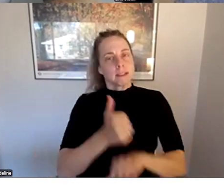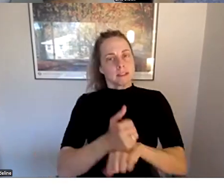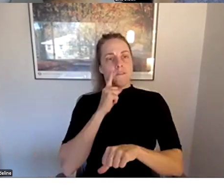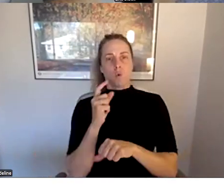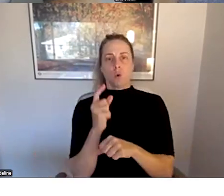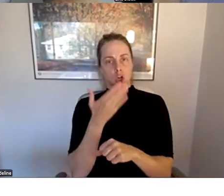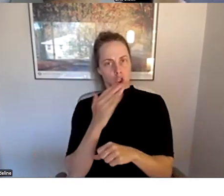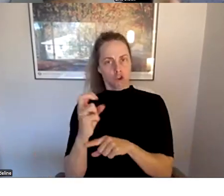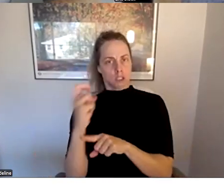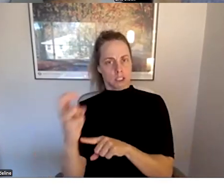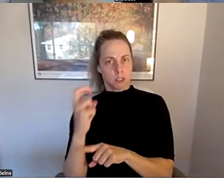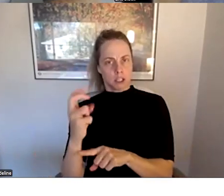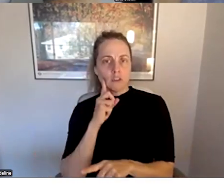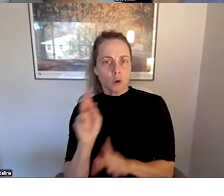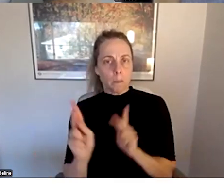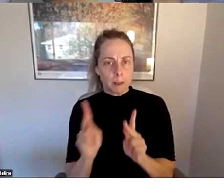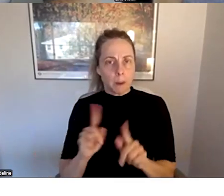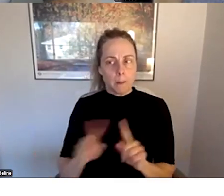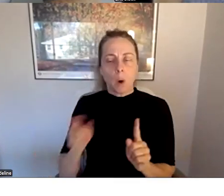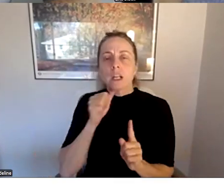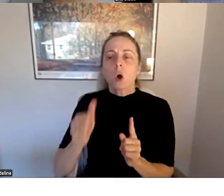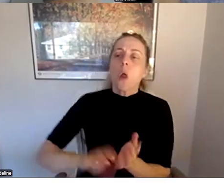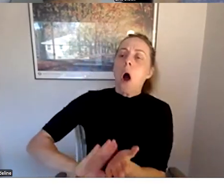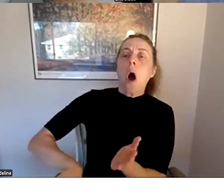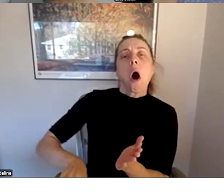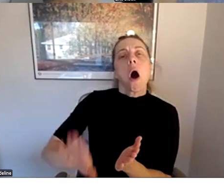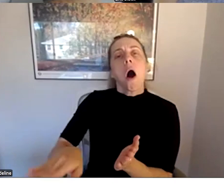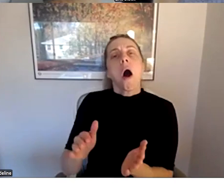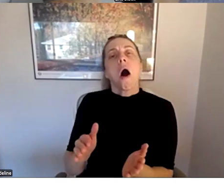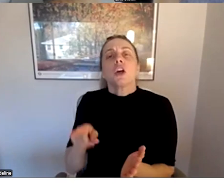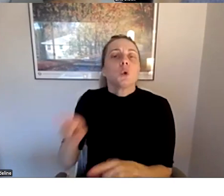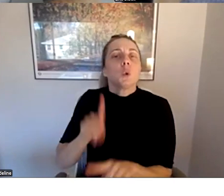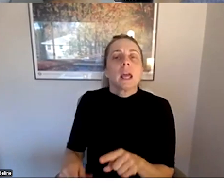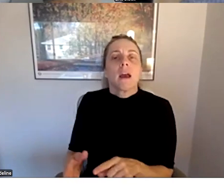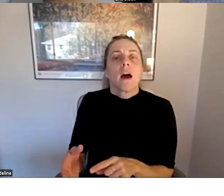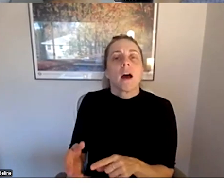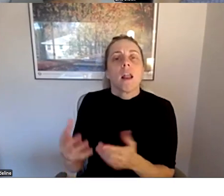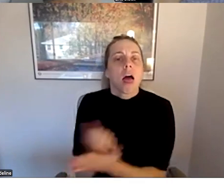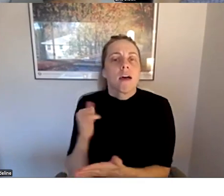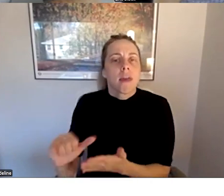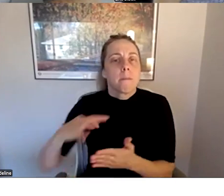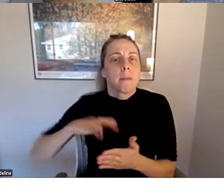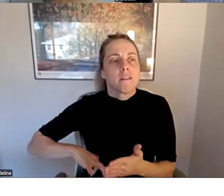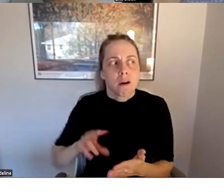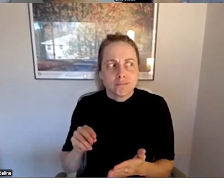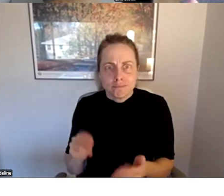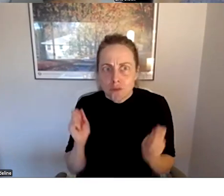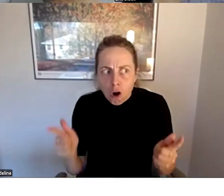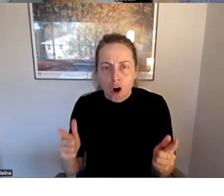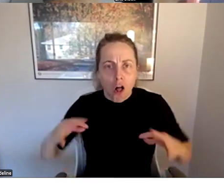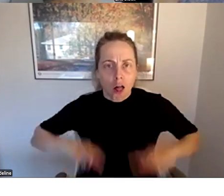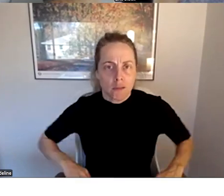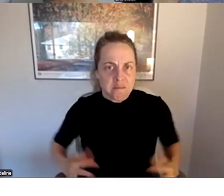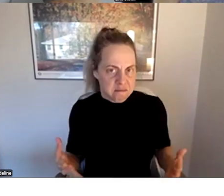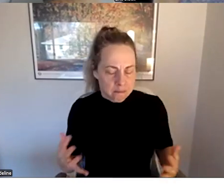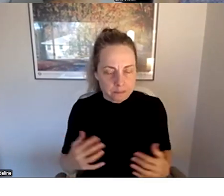from also having the benefits that this rich culture brings. I think the other thing was we question ourselves and our